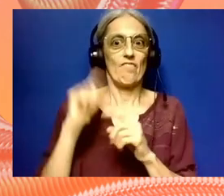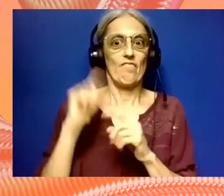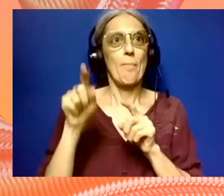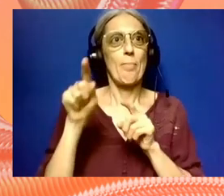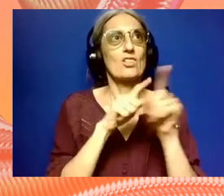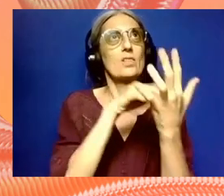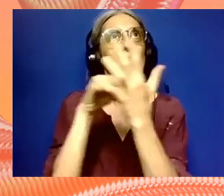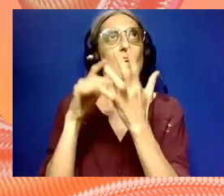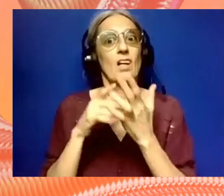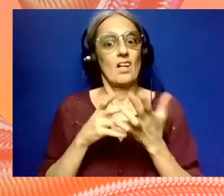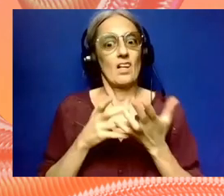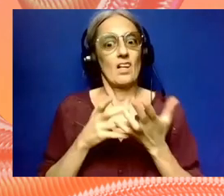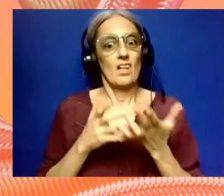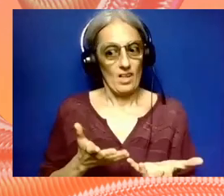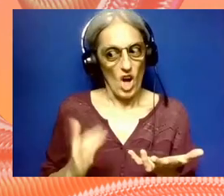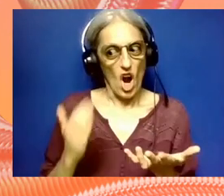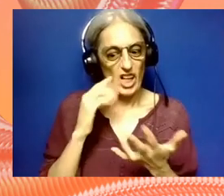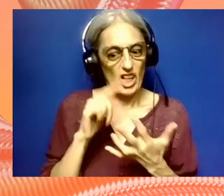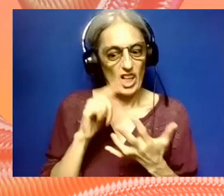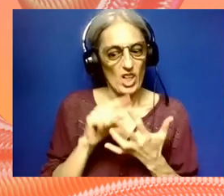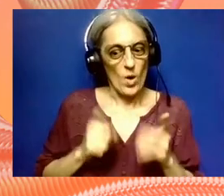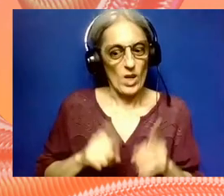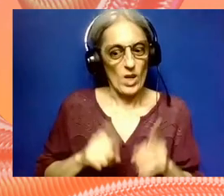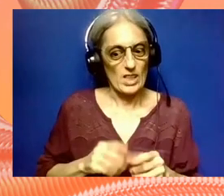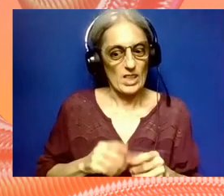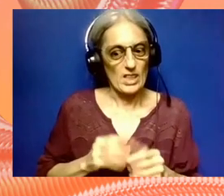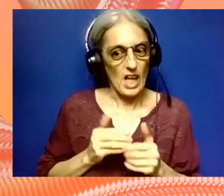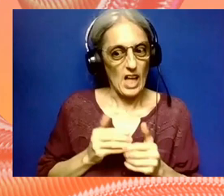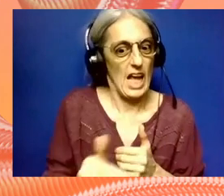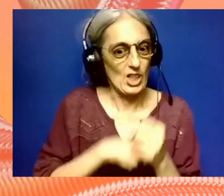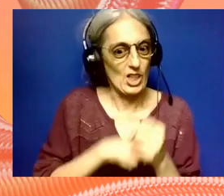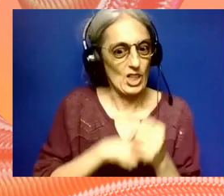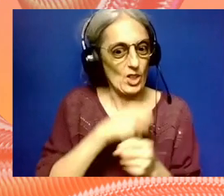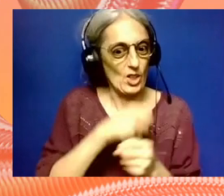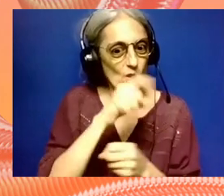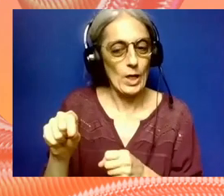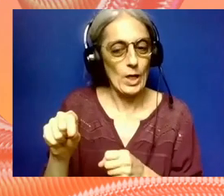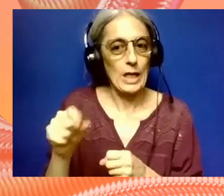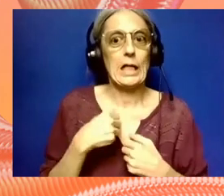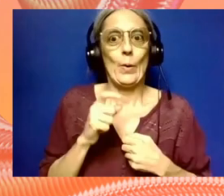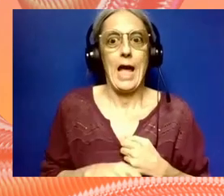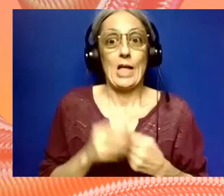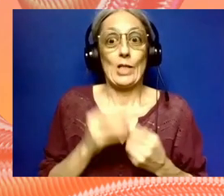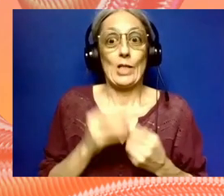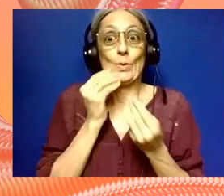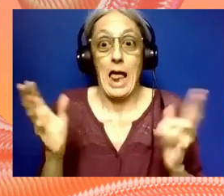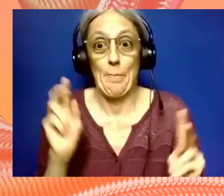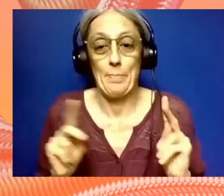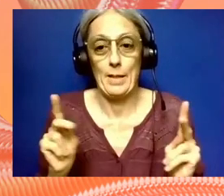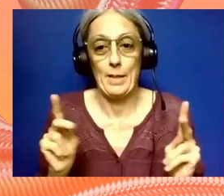to everyone, and while keeping spirits buoyed and also